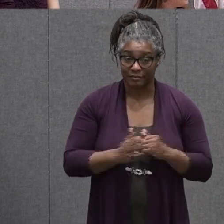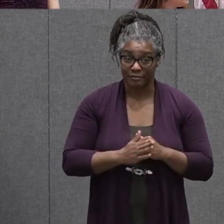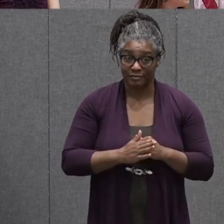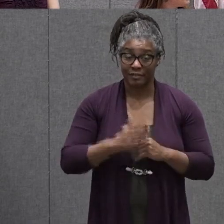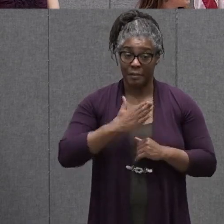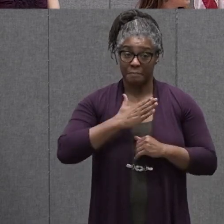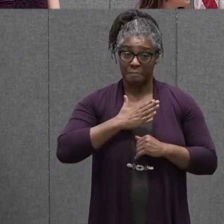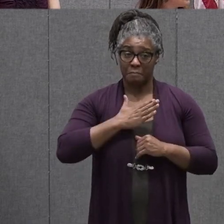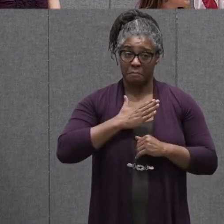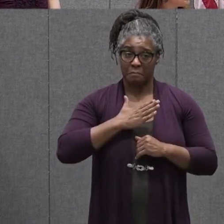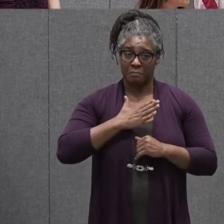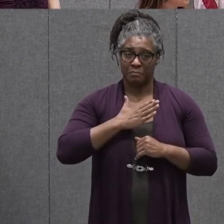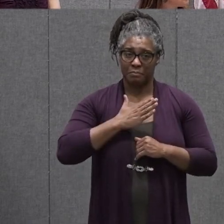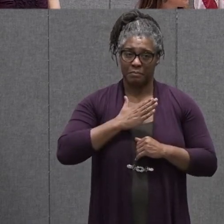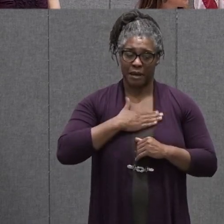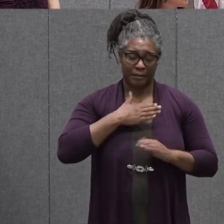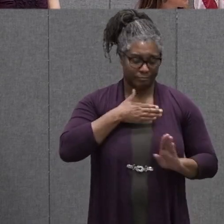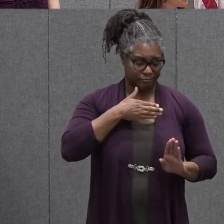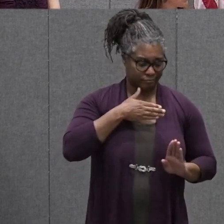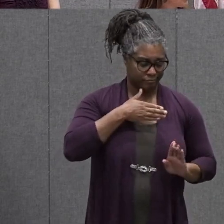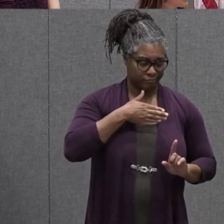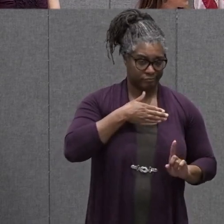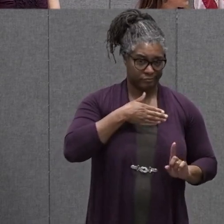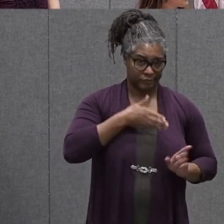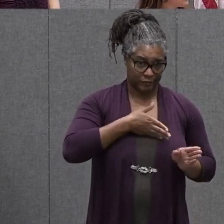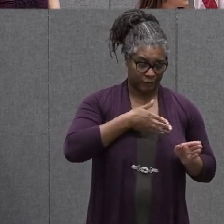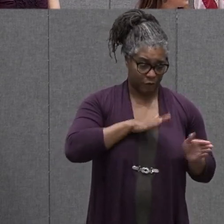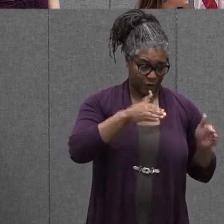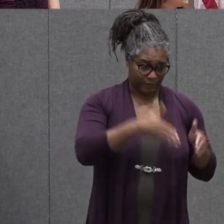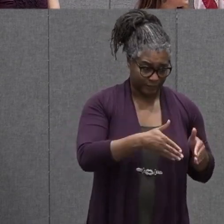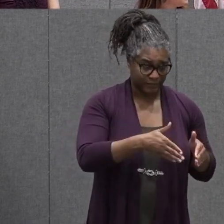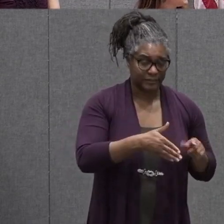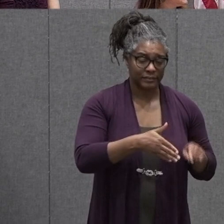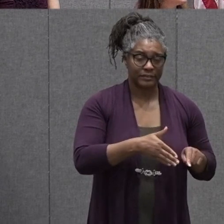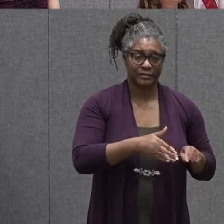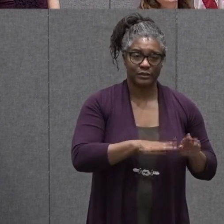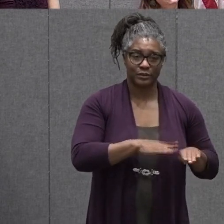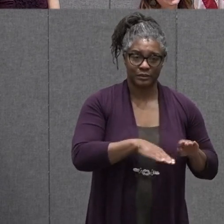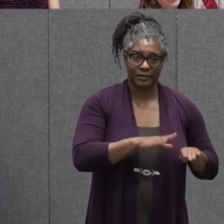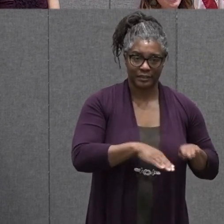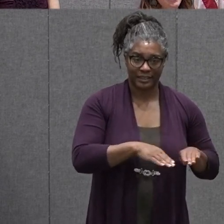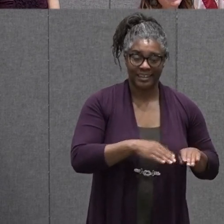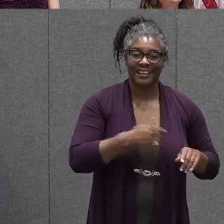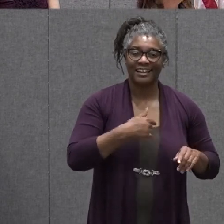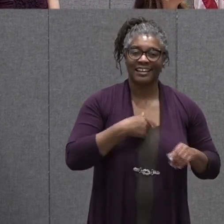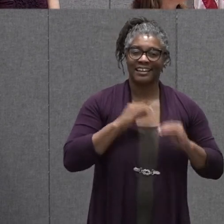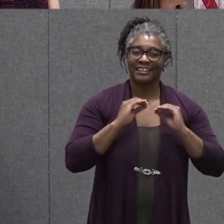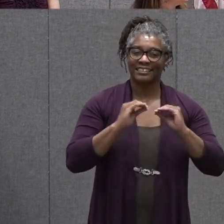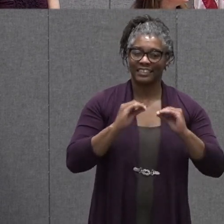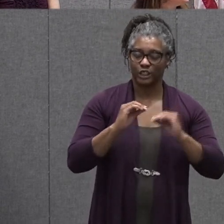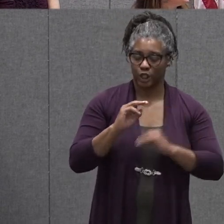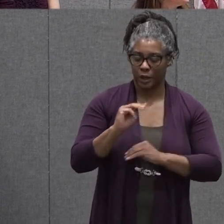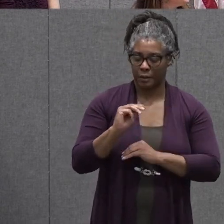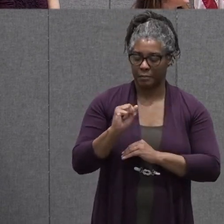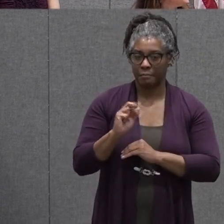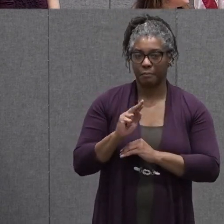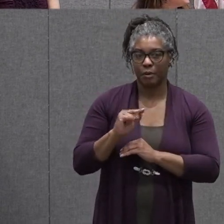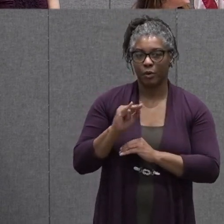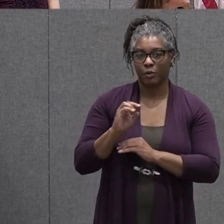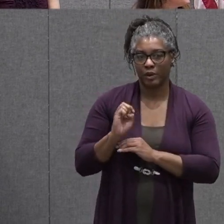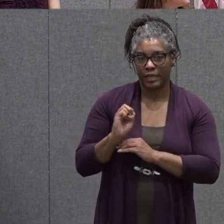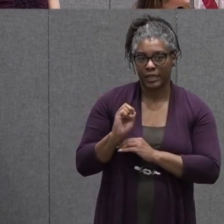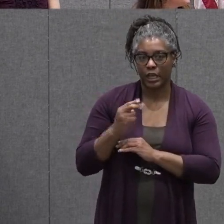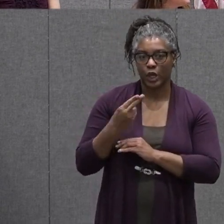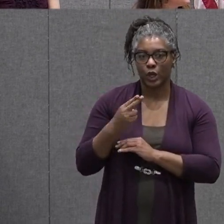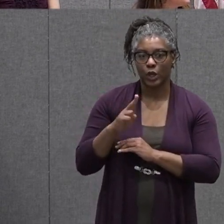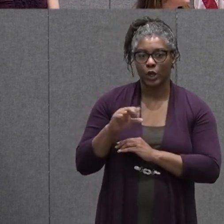instrument, and I am the music teacher at Marie Hughes Elementary, so I want to say hi to all my kids at Marie Hughes, and I want to dedicate my little drum